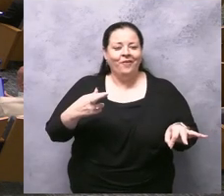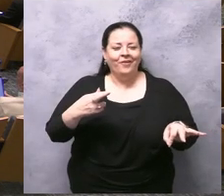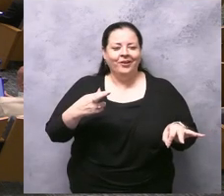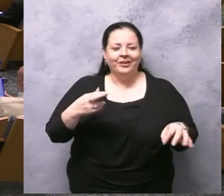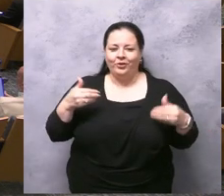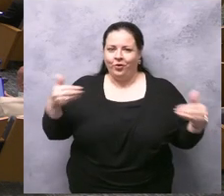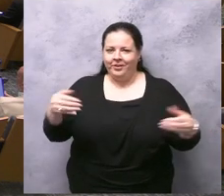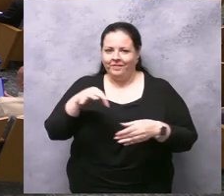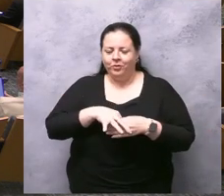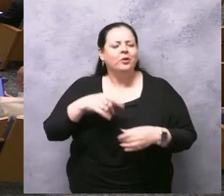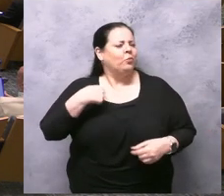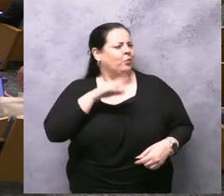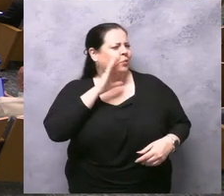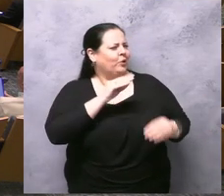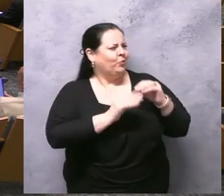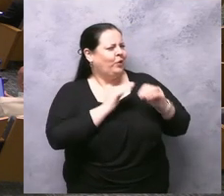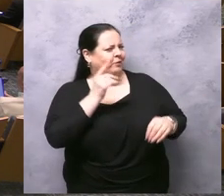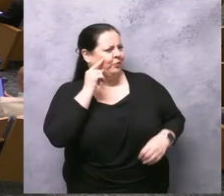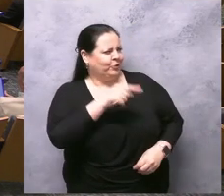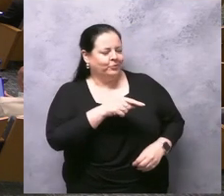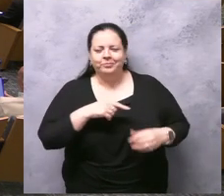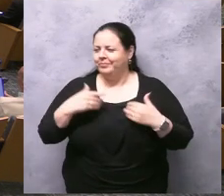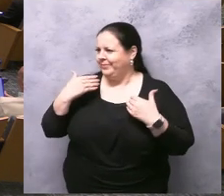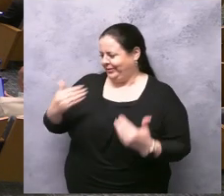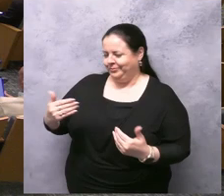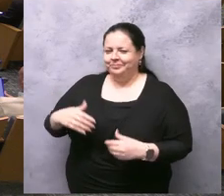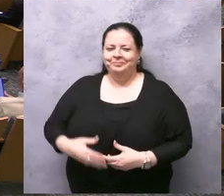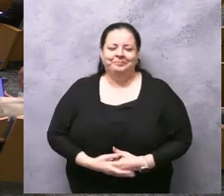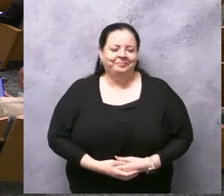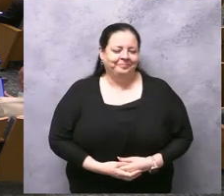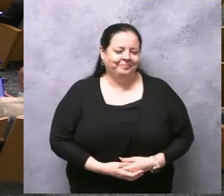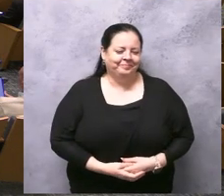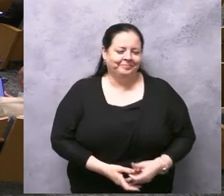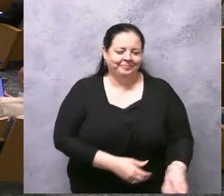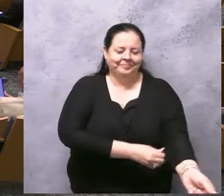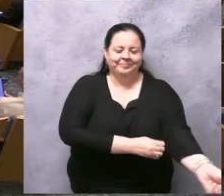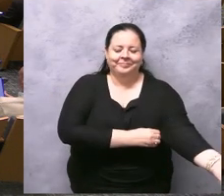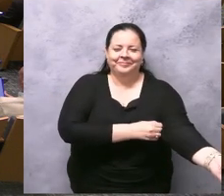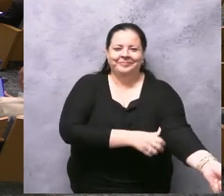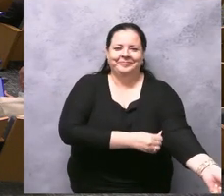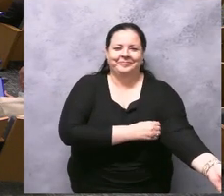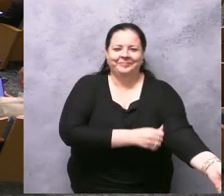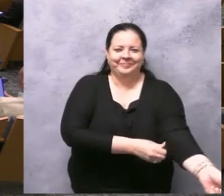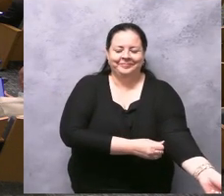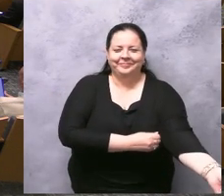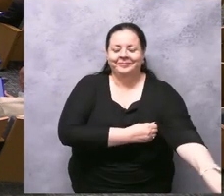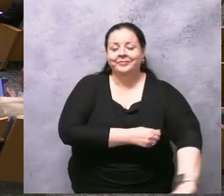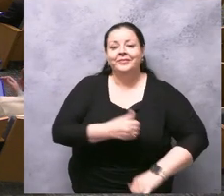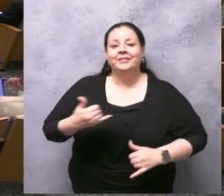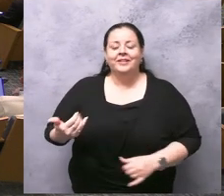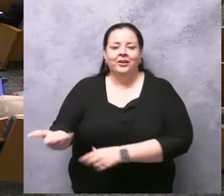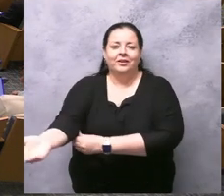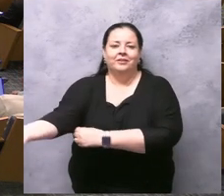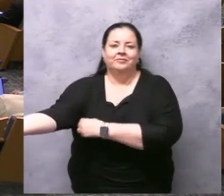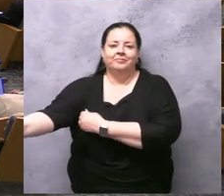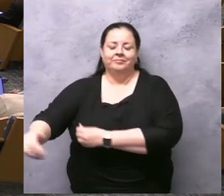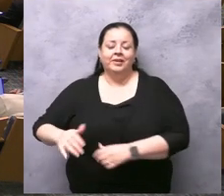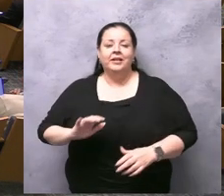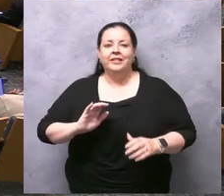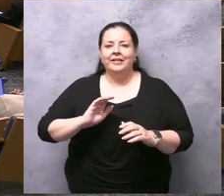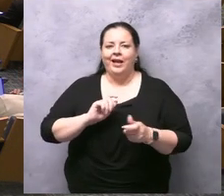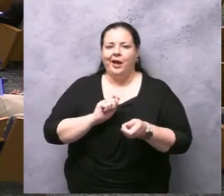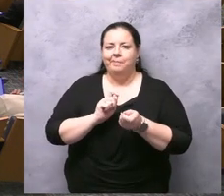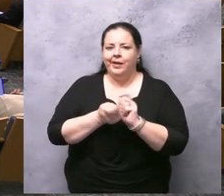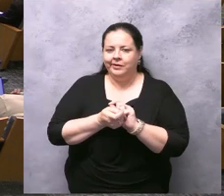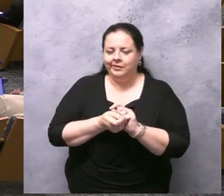We will correct it for you. Okay. Thank you. This time we'll take a vote on the amended